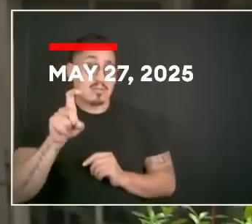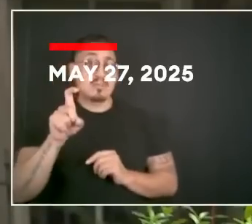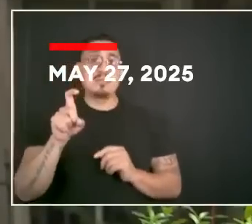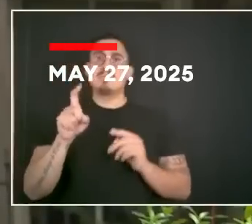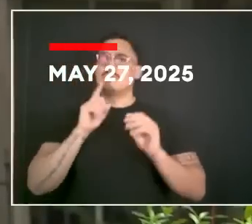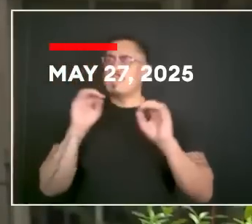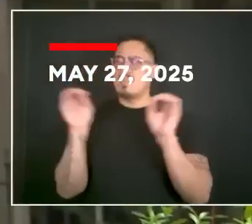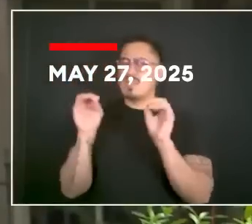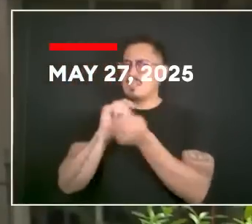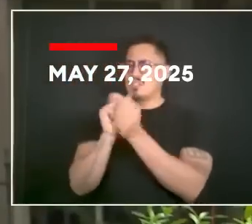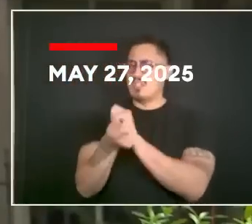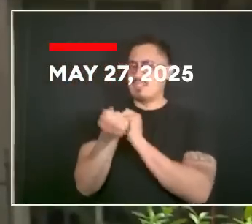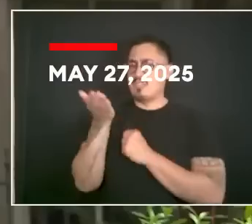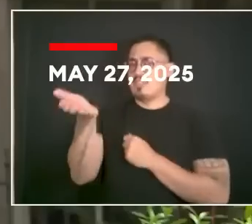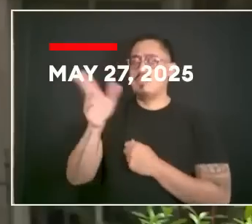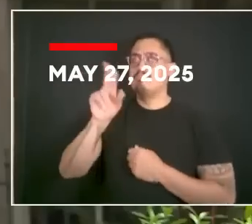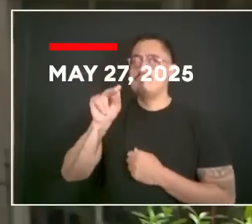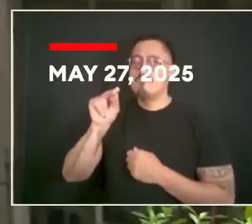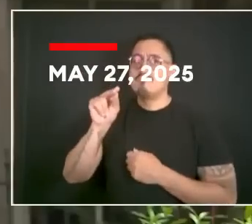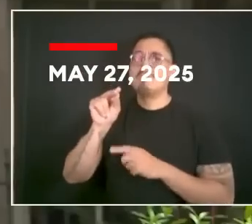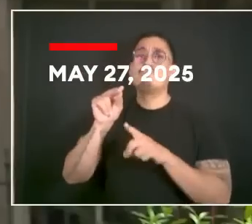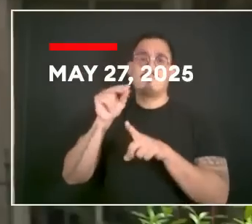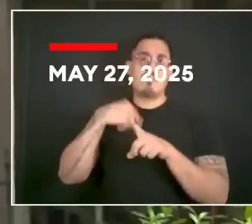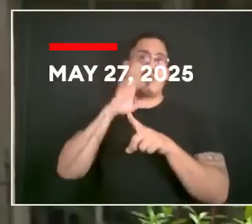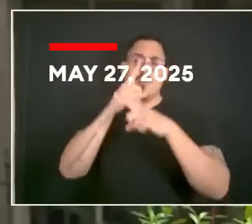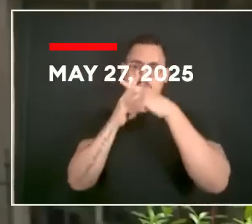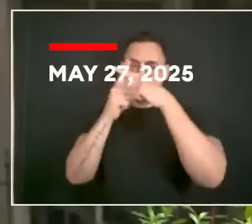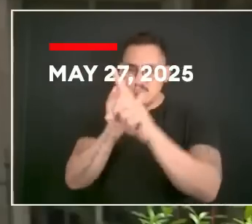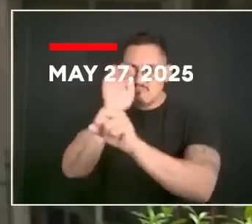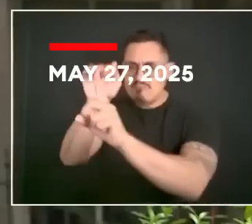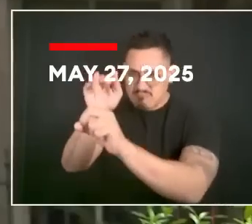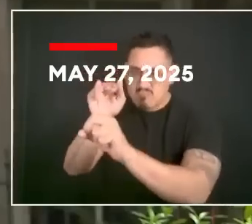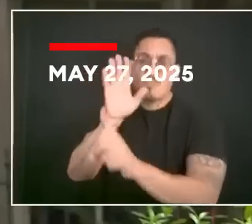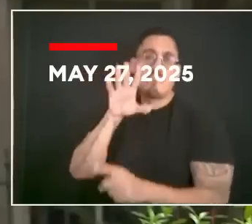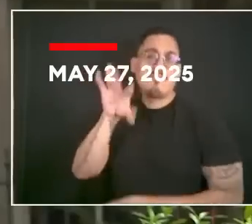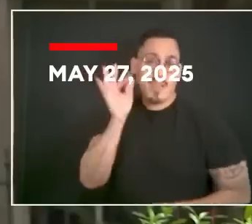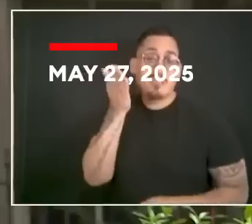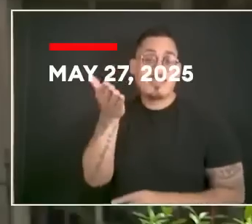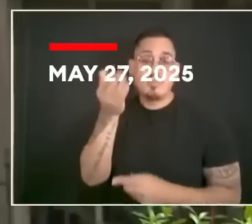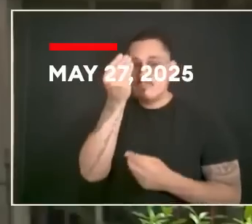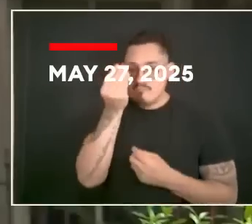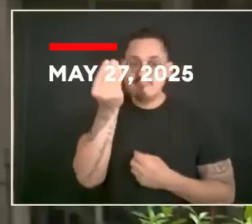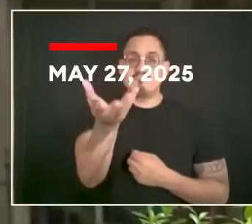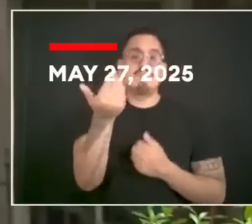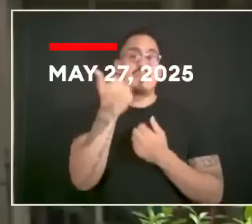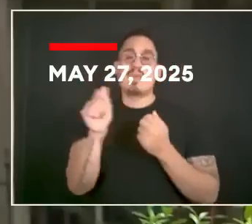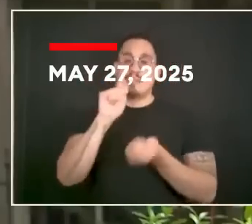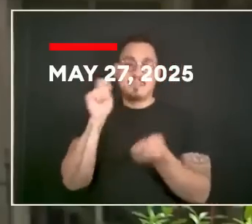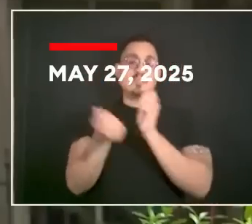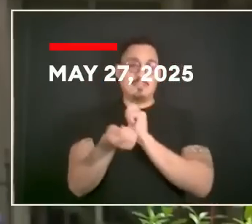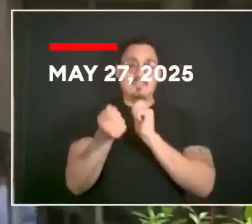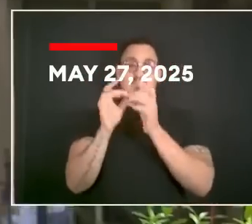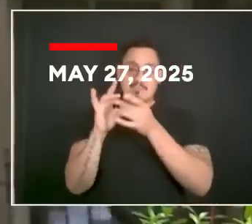something changed, you'll be the first. I will seek you out. I will come to room 9 and find you and give you any changes that are